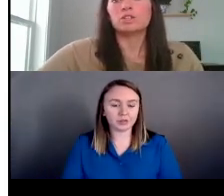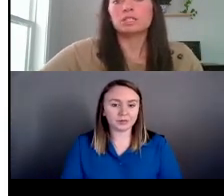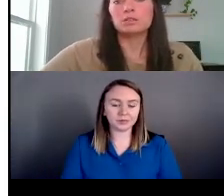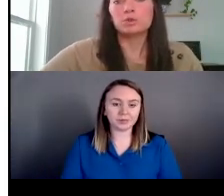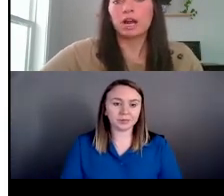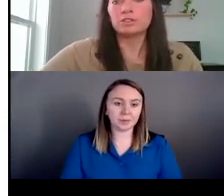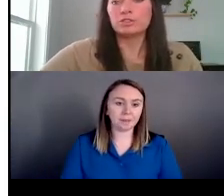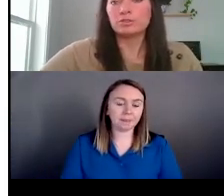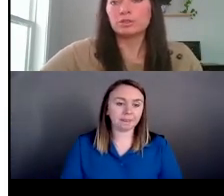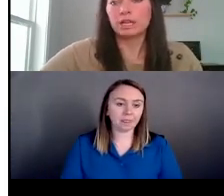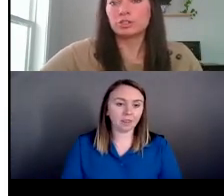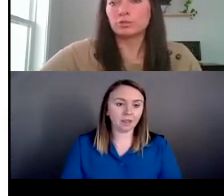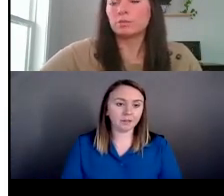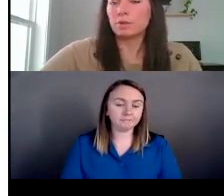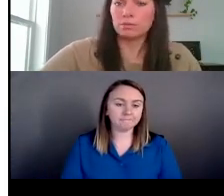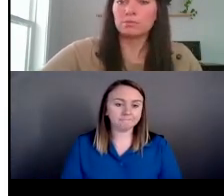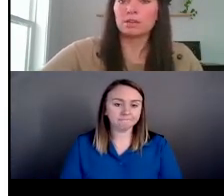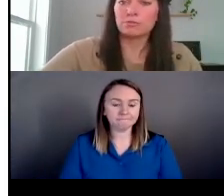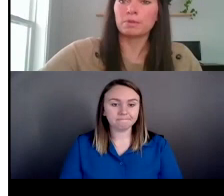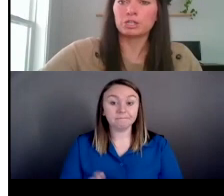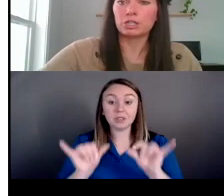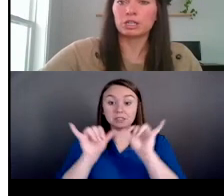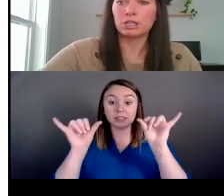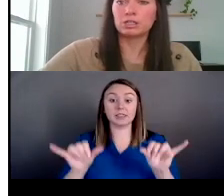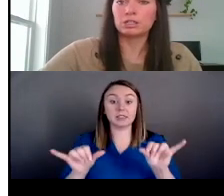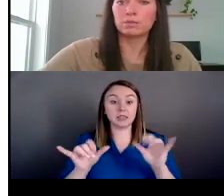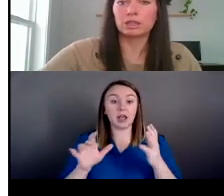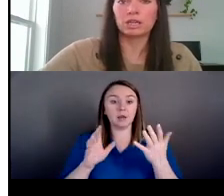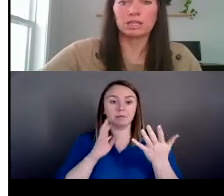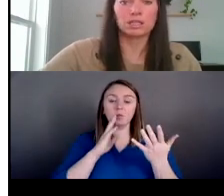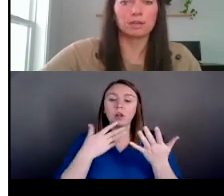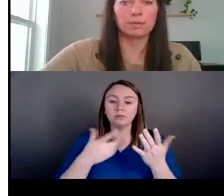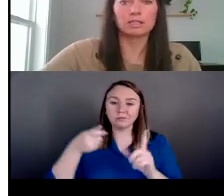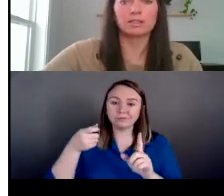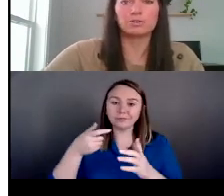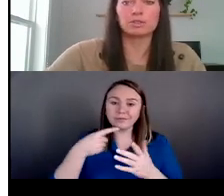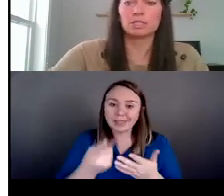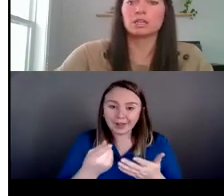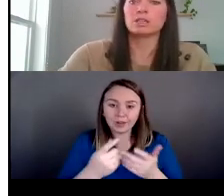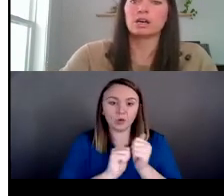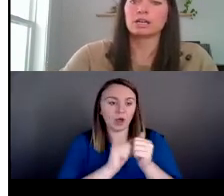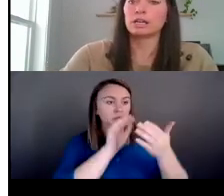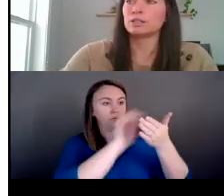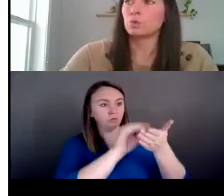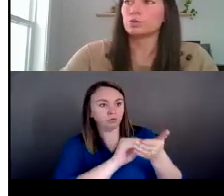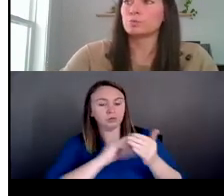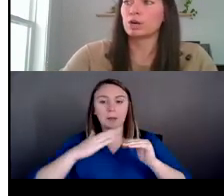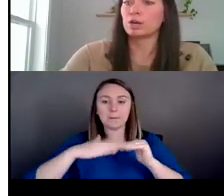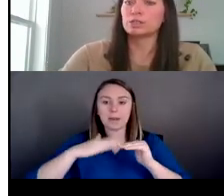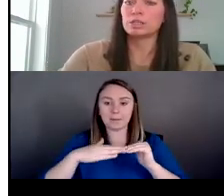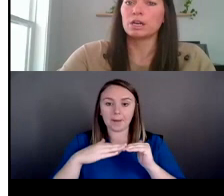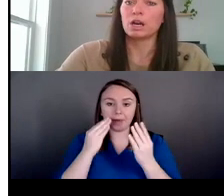So the system will guide you to enter the minimum information needed to submit the case to NamUs, as you see in the highlighted